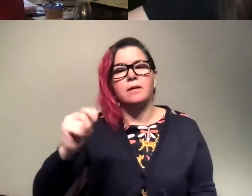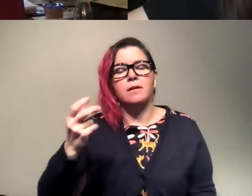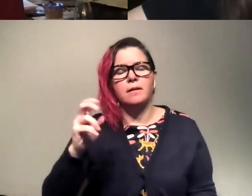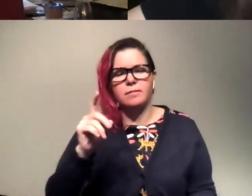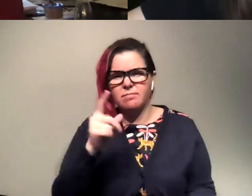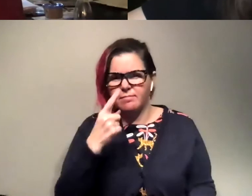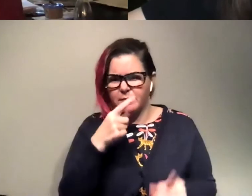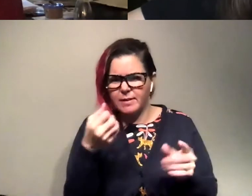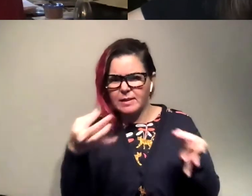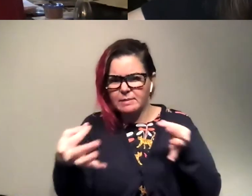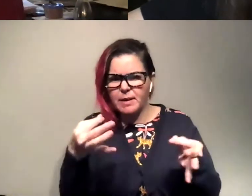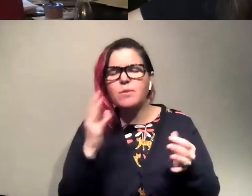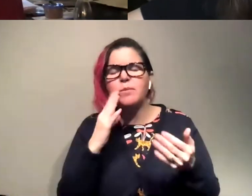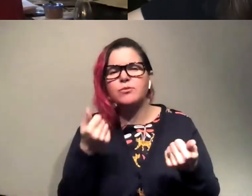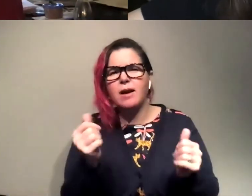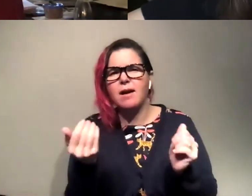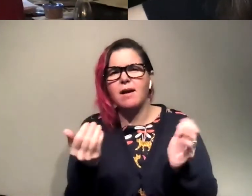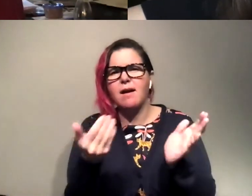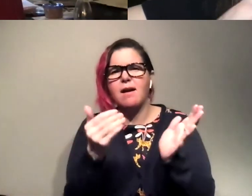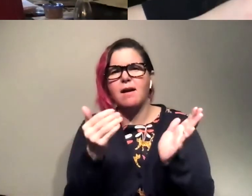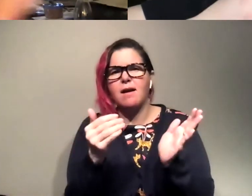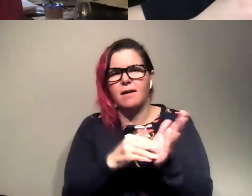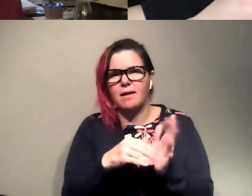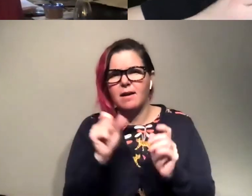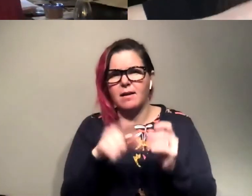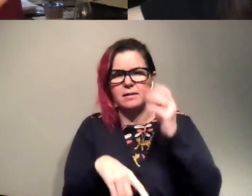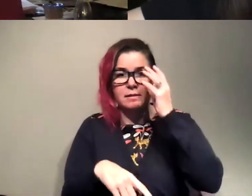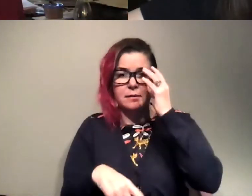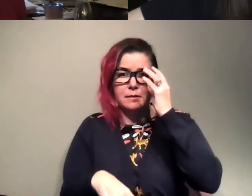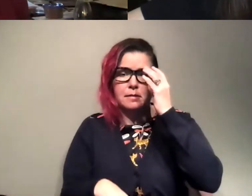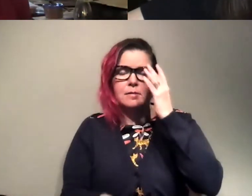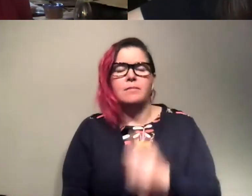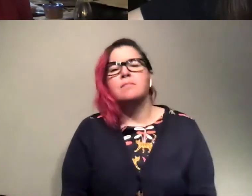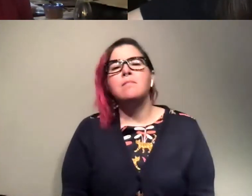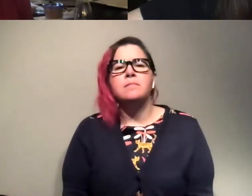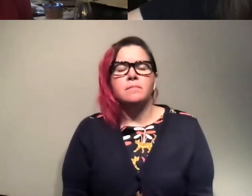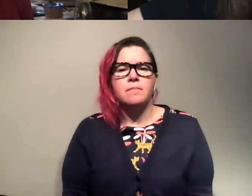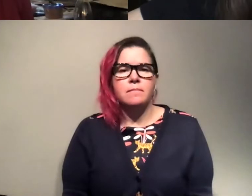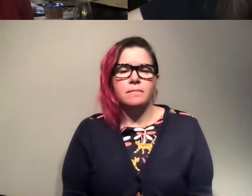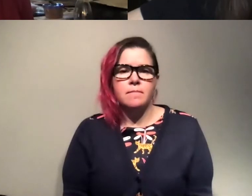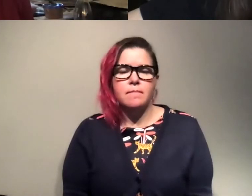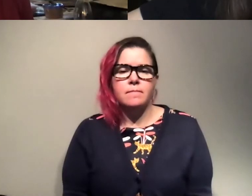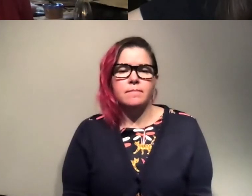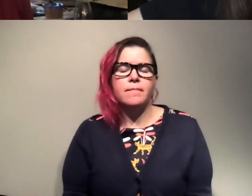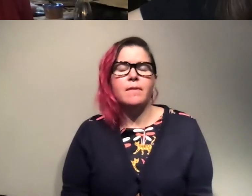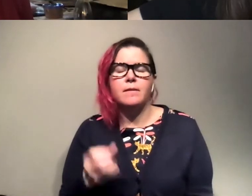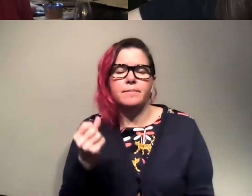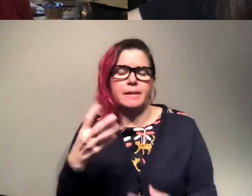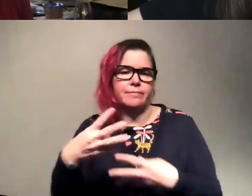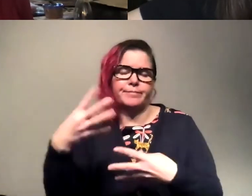of what that is, we'll try to ask it again. But we'll go on to the next one for now, because a lot of these I know you definitely will know the